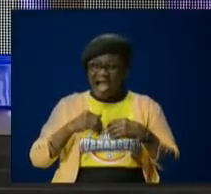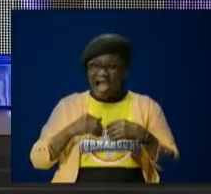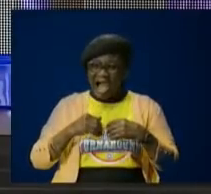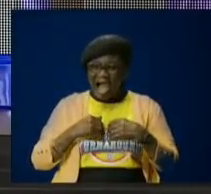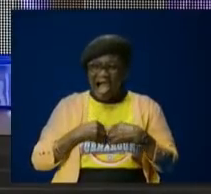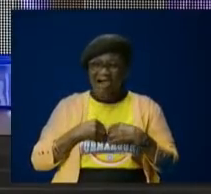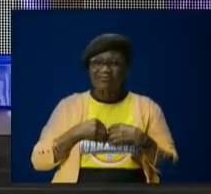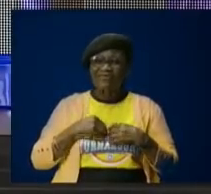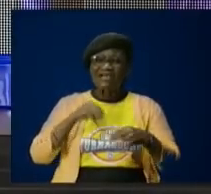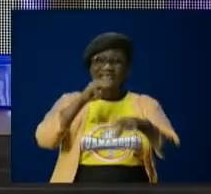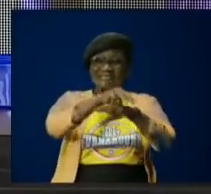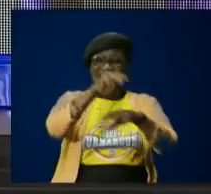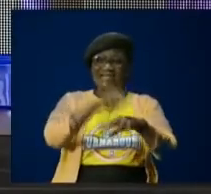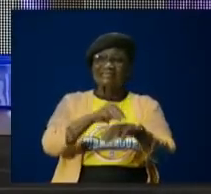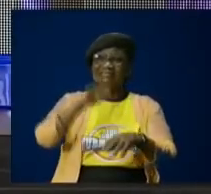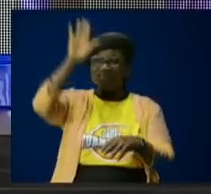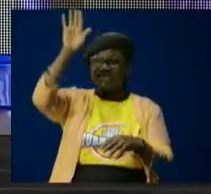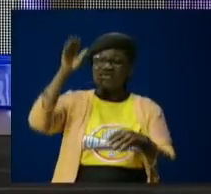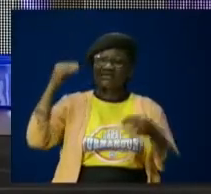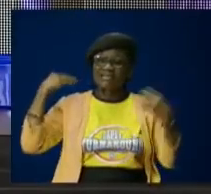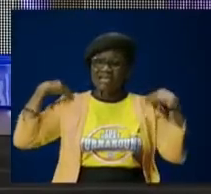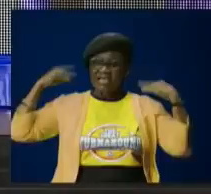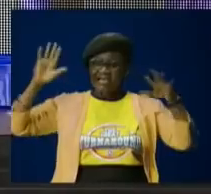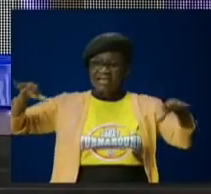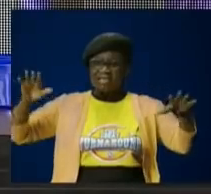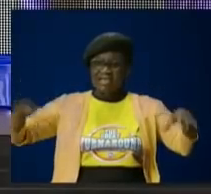his angel